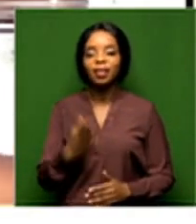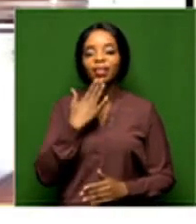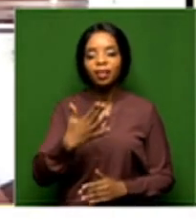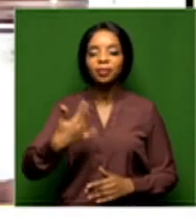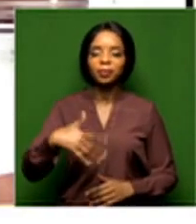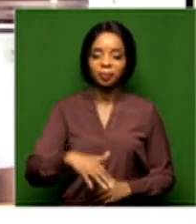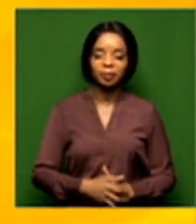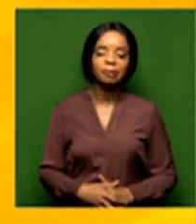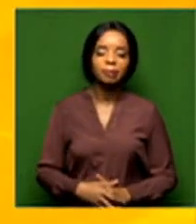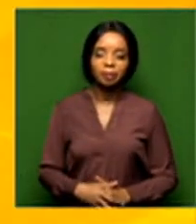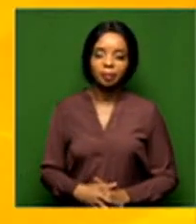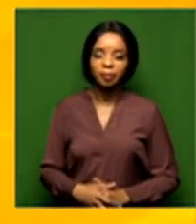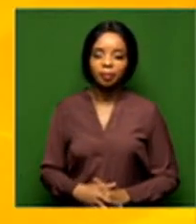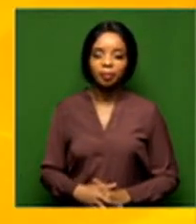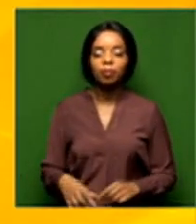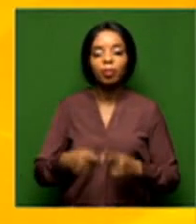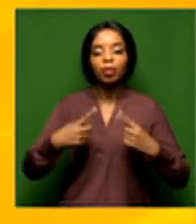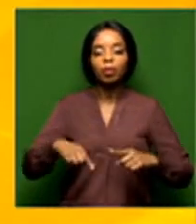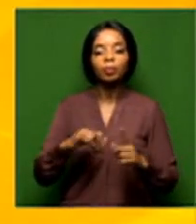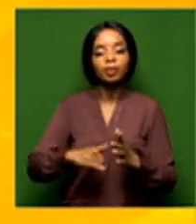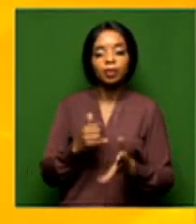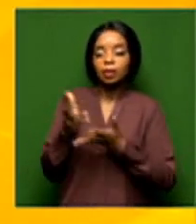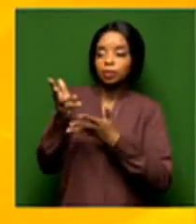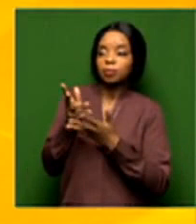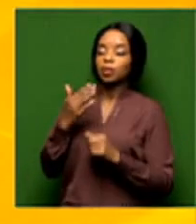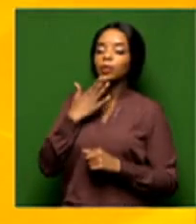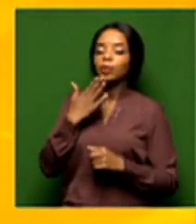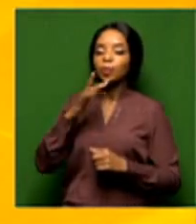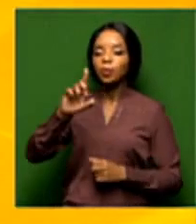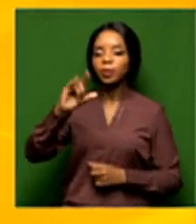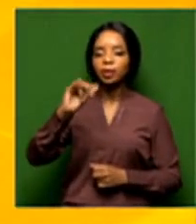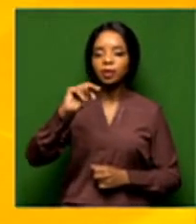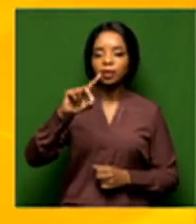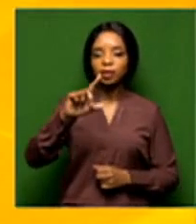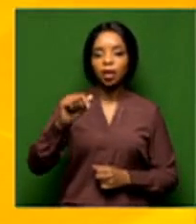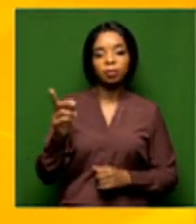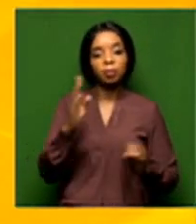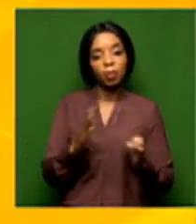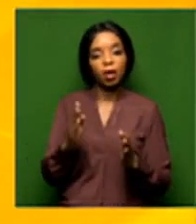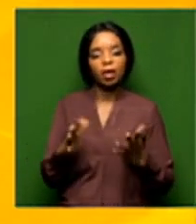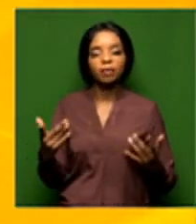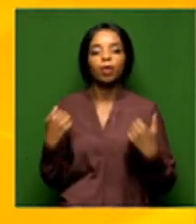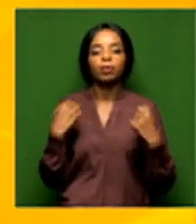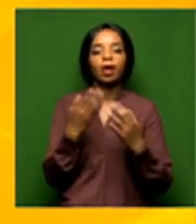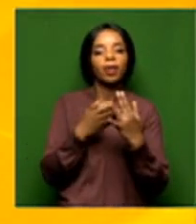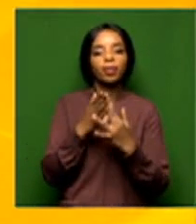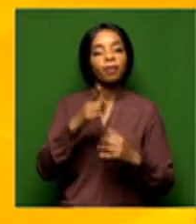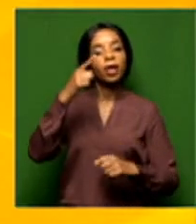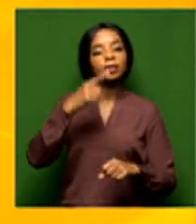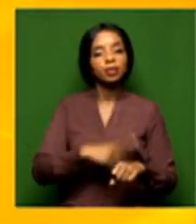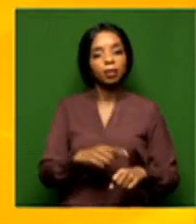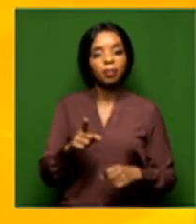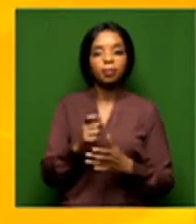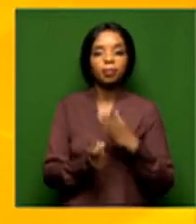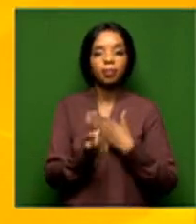Jerry. All right. We just spoke to Linda Ginya, the organizer of the Drive-Thru Cinema Experience. Now, the first installment, as you mentioned, will be on